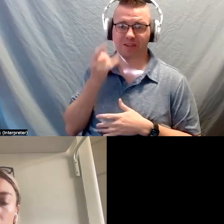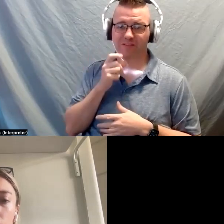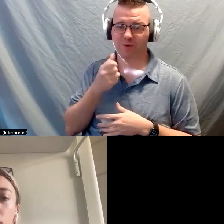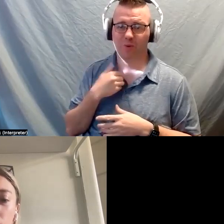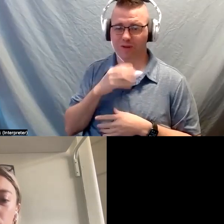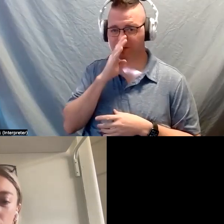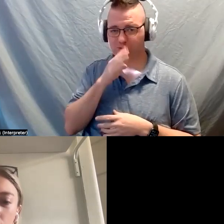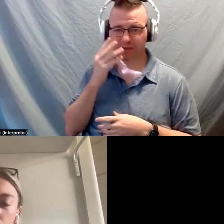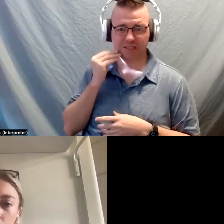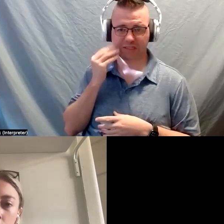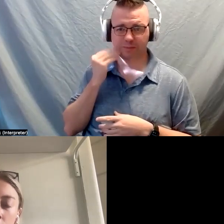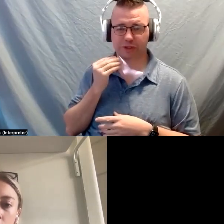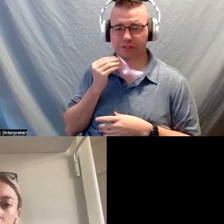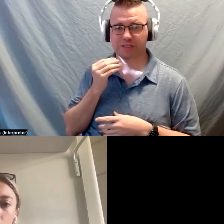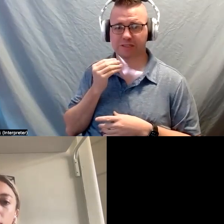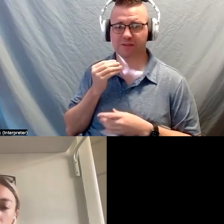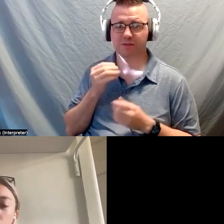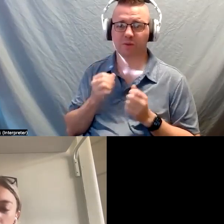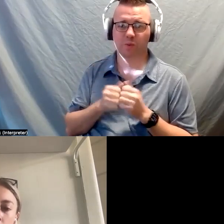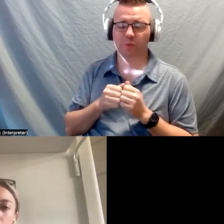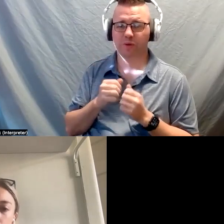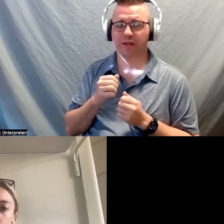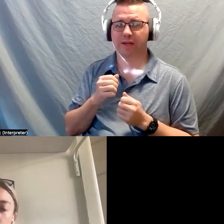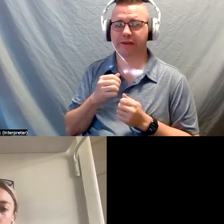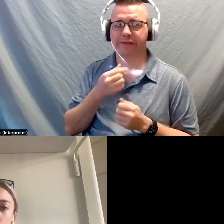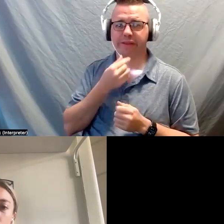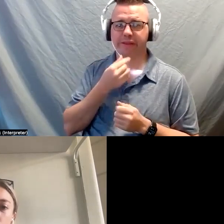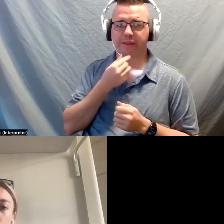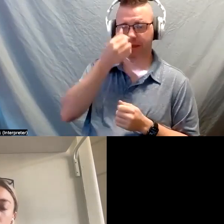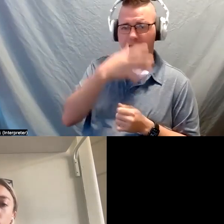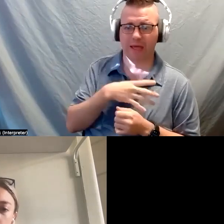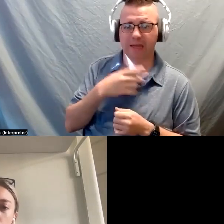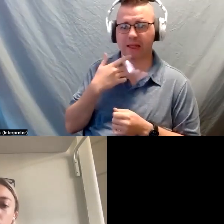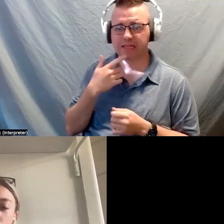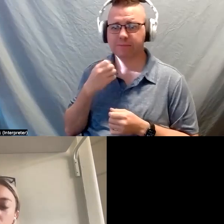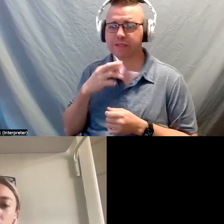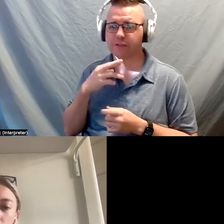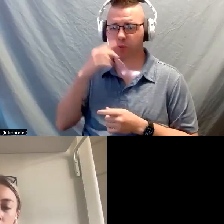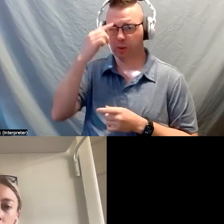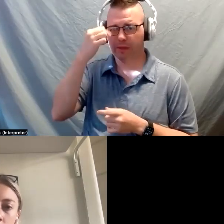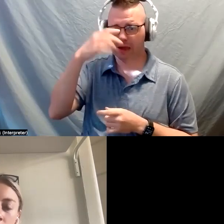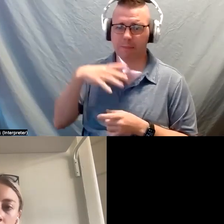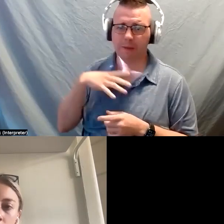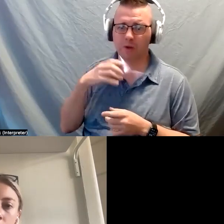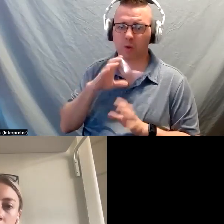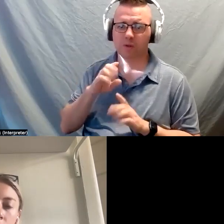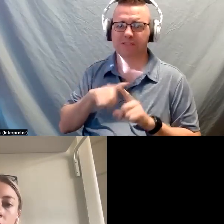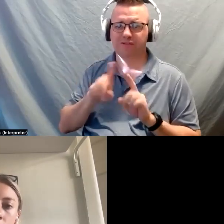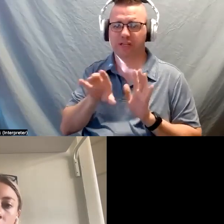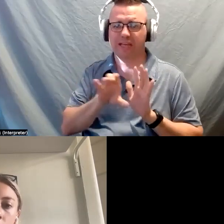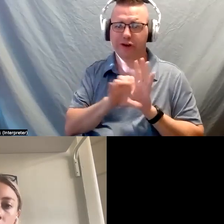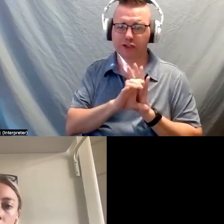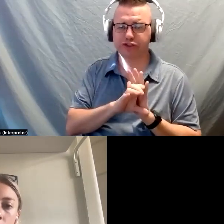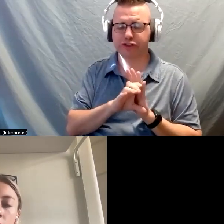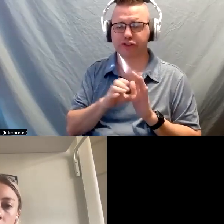direct experience of people of colour, or of lesbians and gay men, or of the other figures who are caricatured in